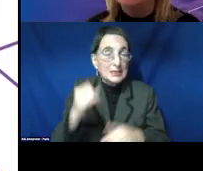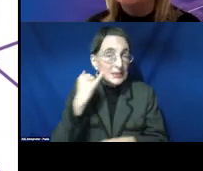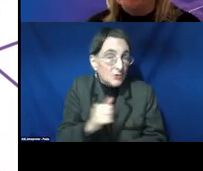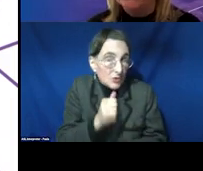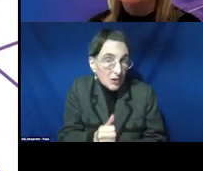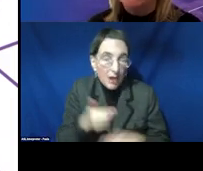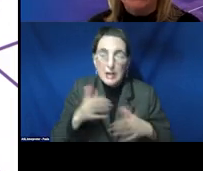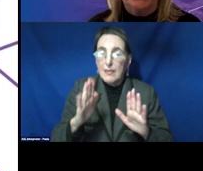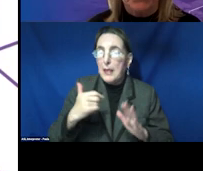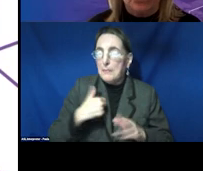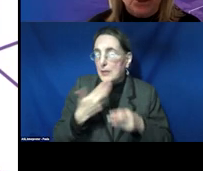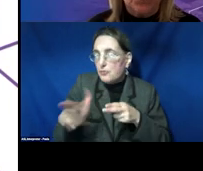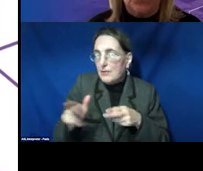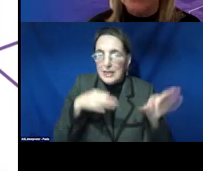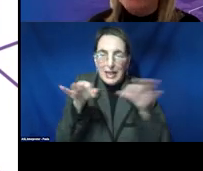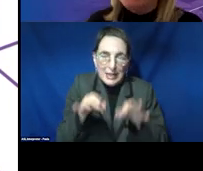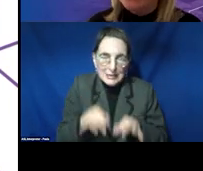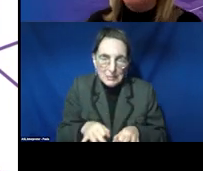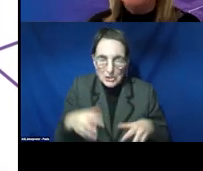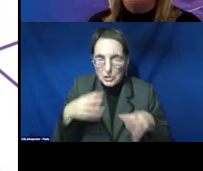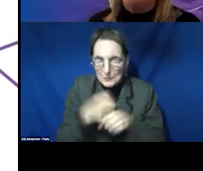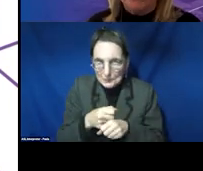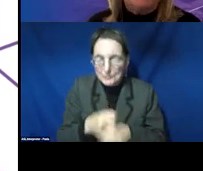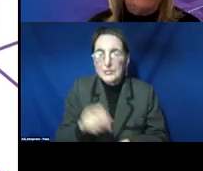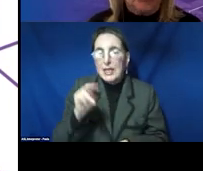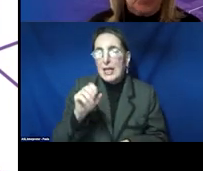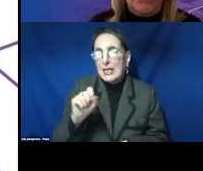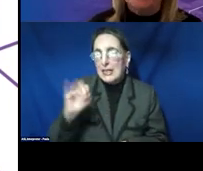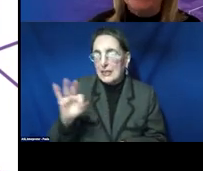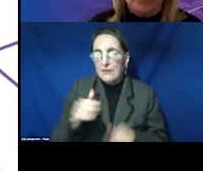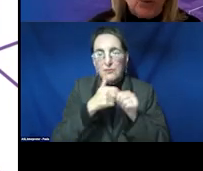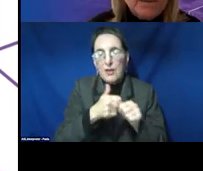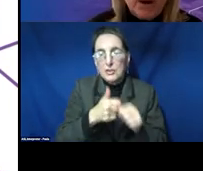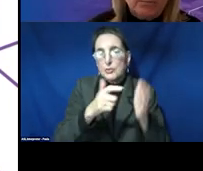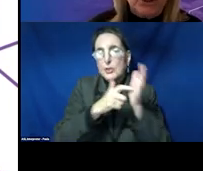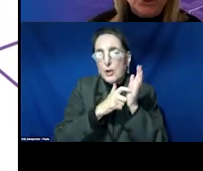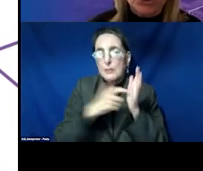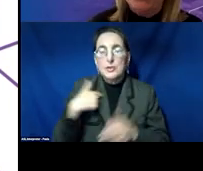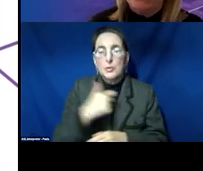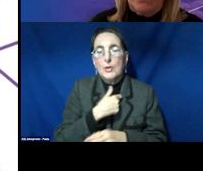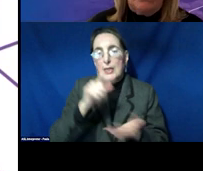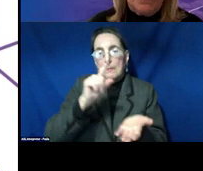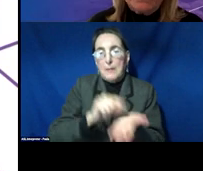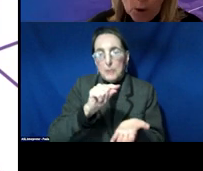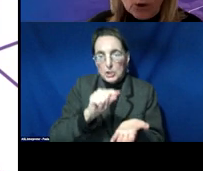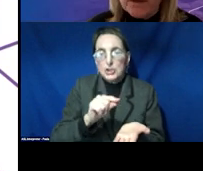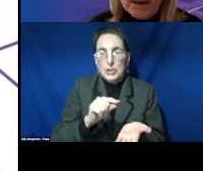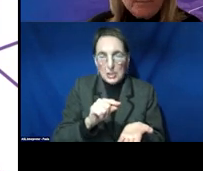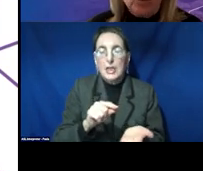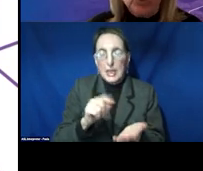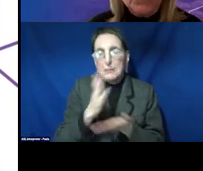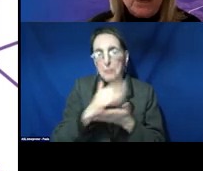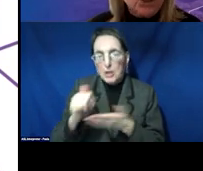just briefly explain it to you. NSF follows the requirement that we publish as part